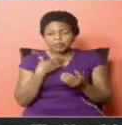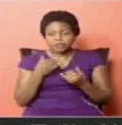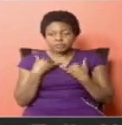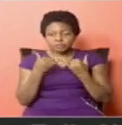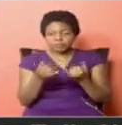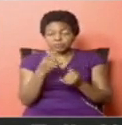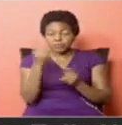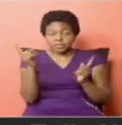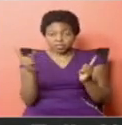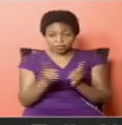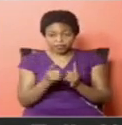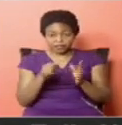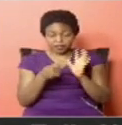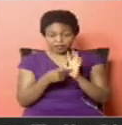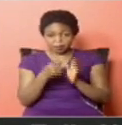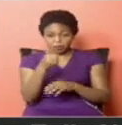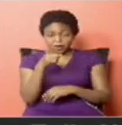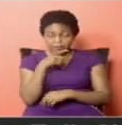of one man.